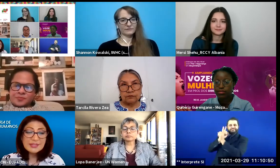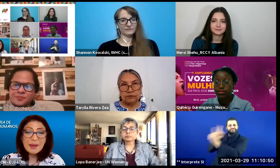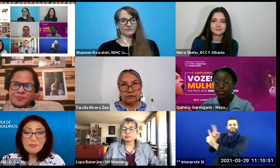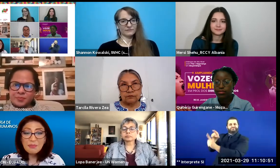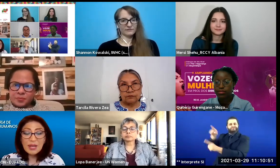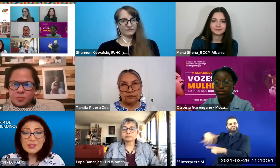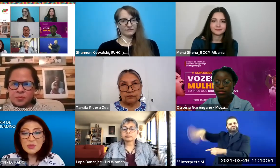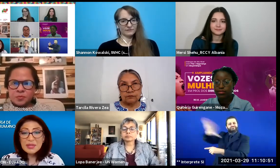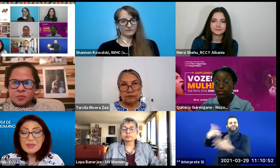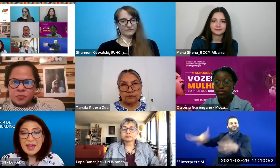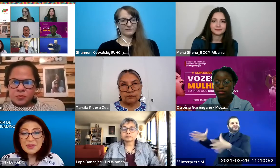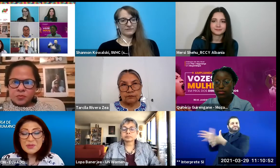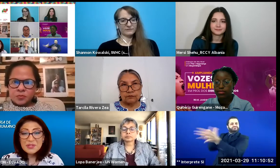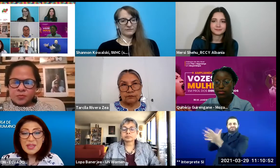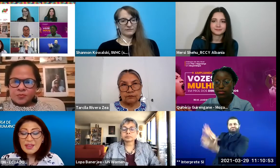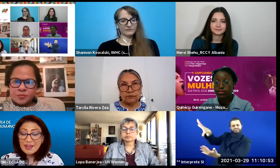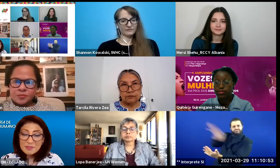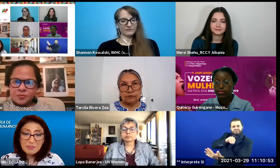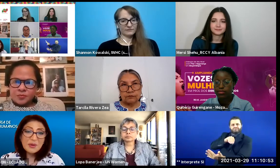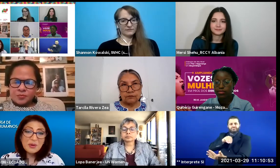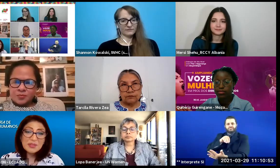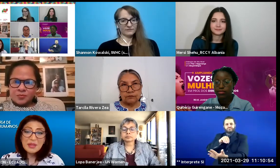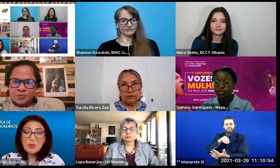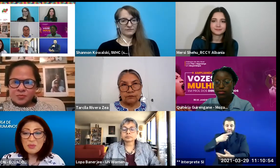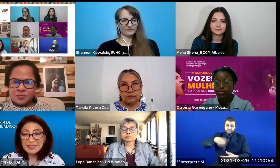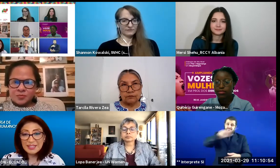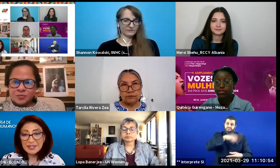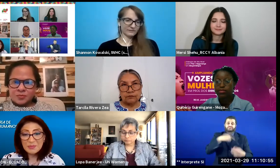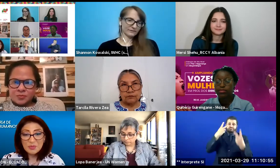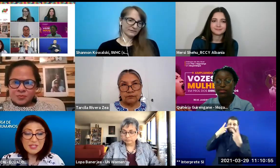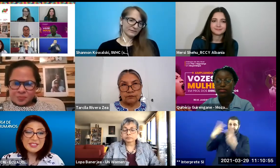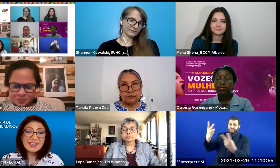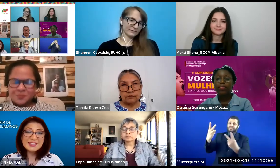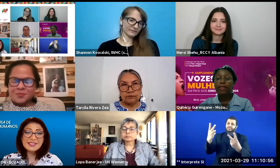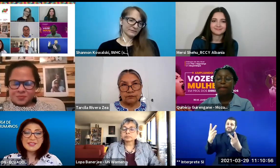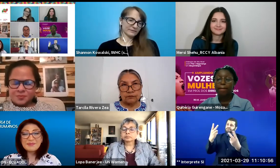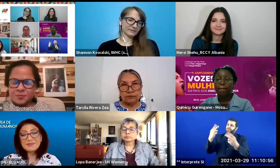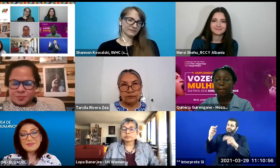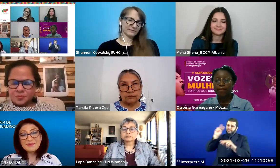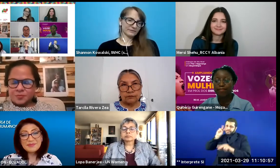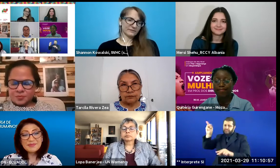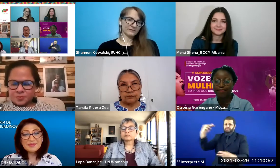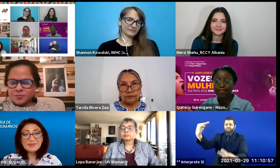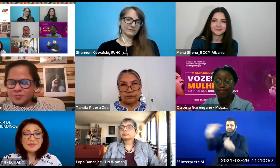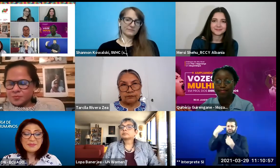con esta vocación de mirarnos en el espejo de cuerpo entero. Muchas gracias.